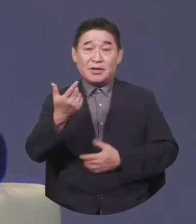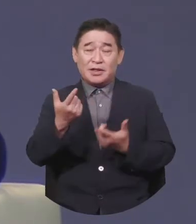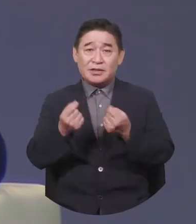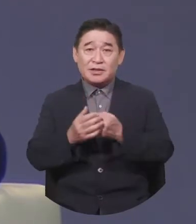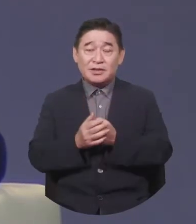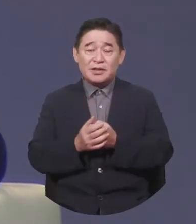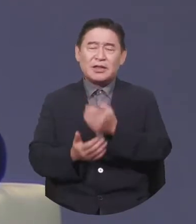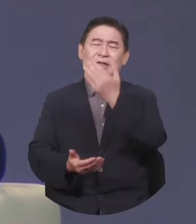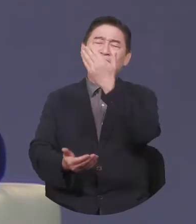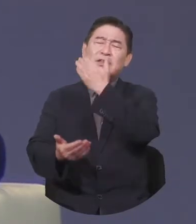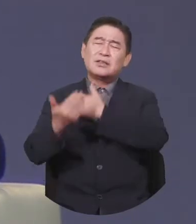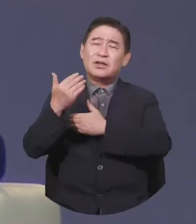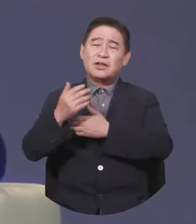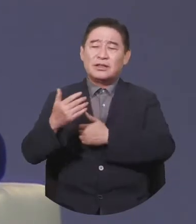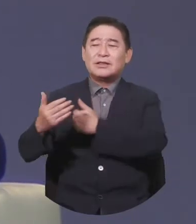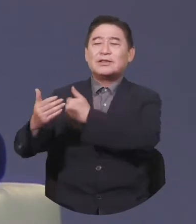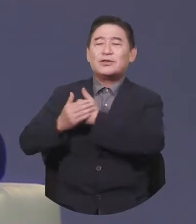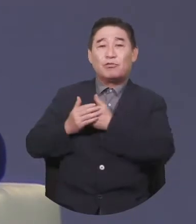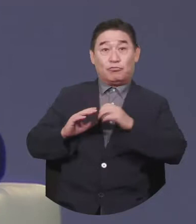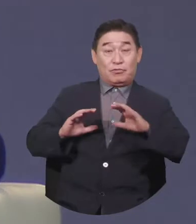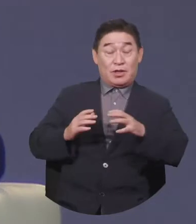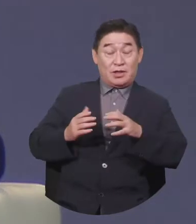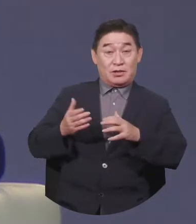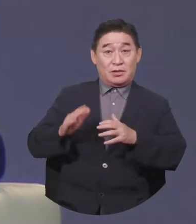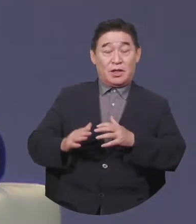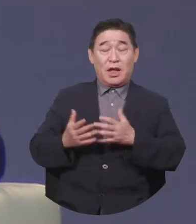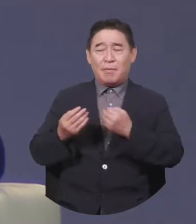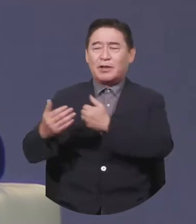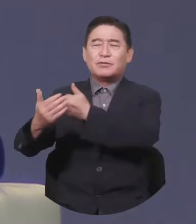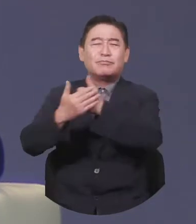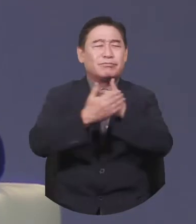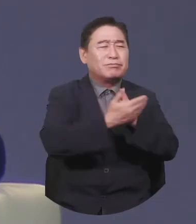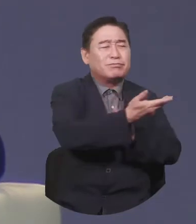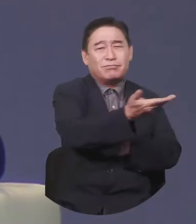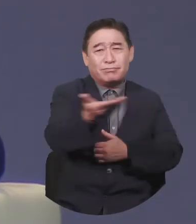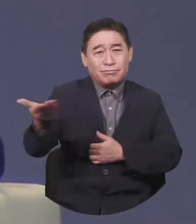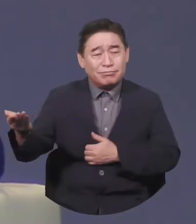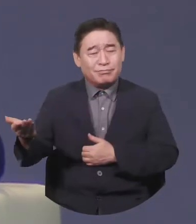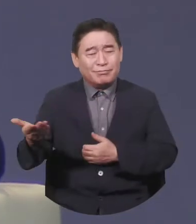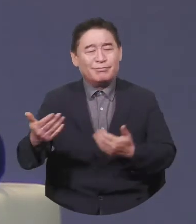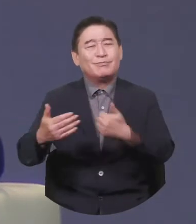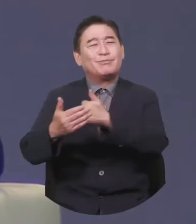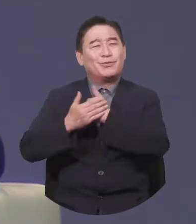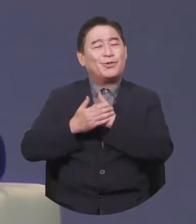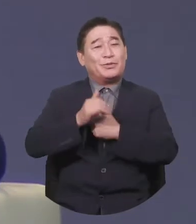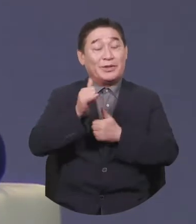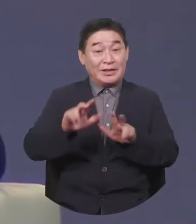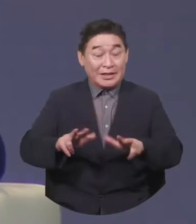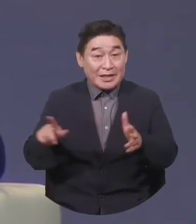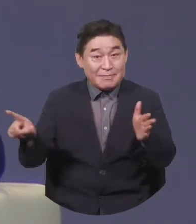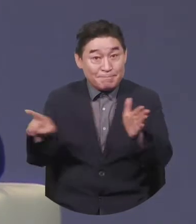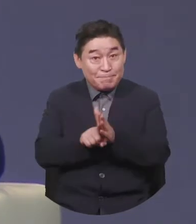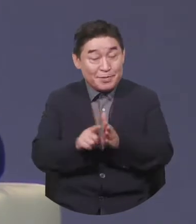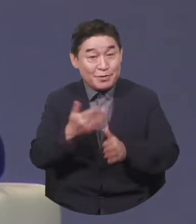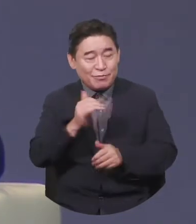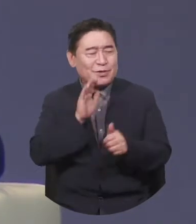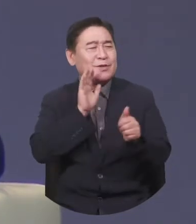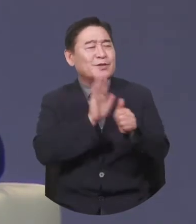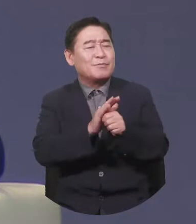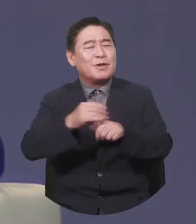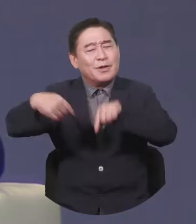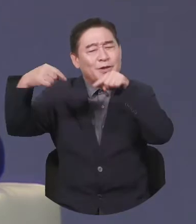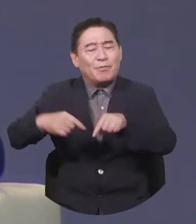past for many donors, and I'm convinced and trust the partnership cooperation because when we